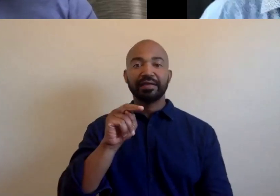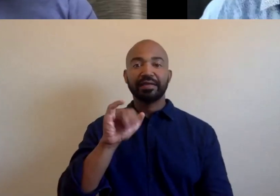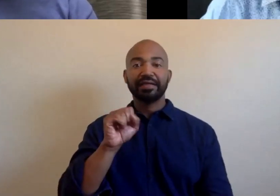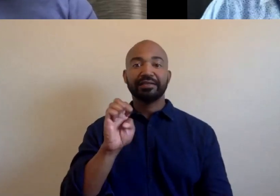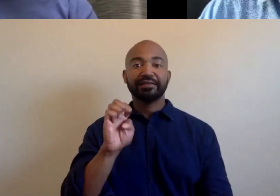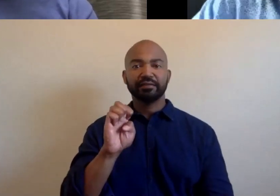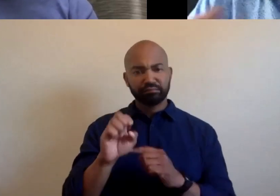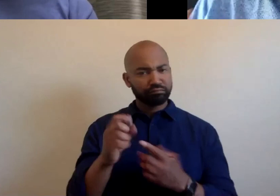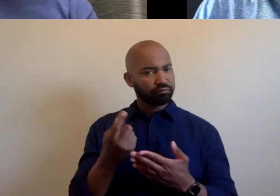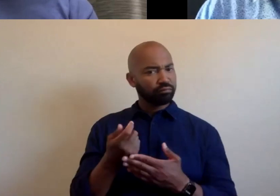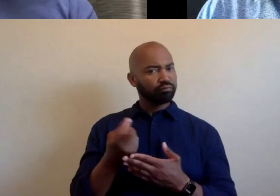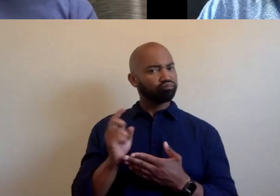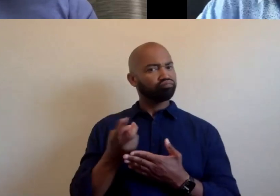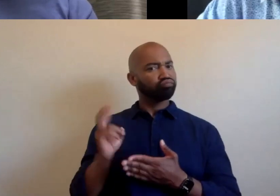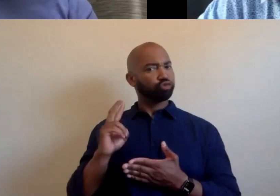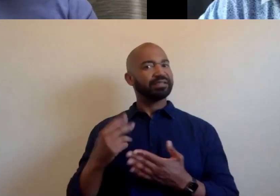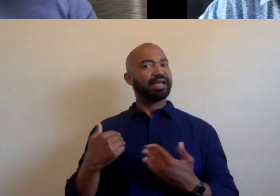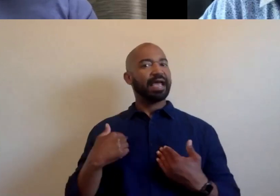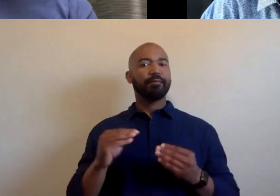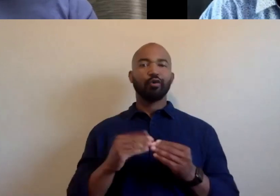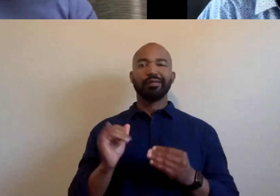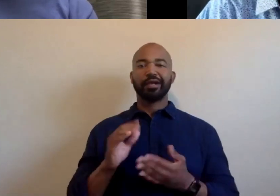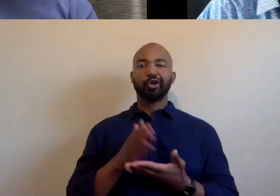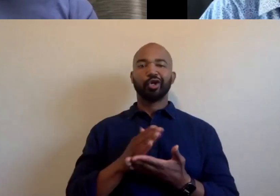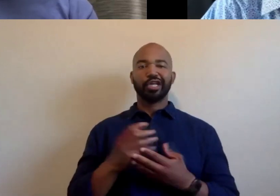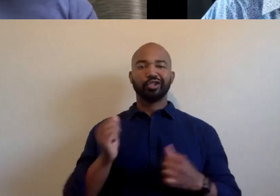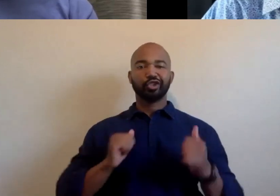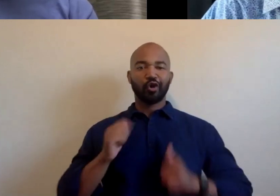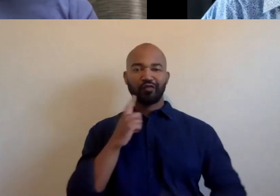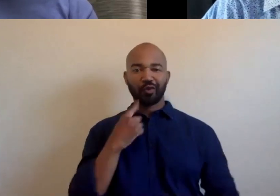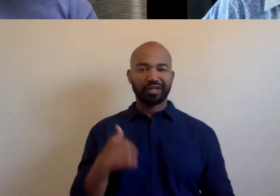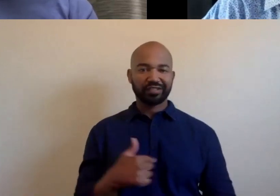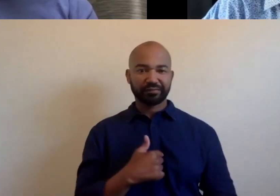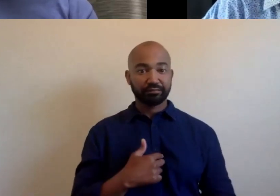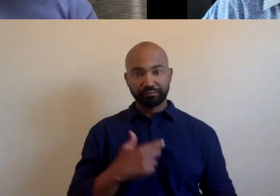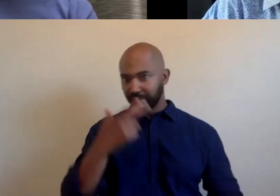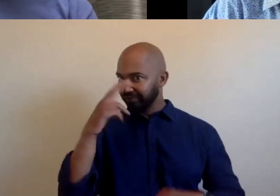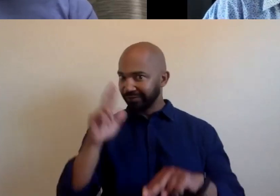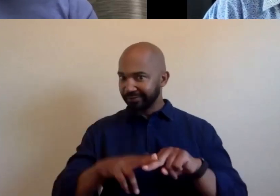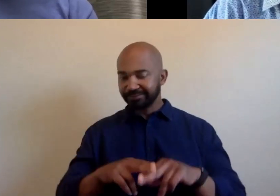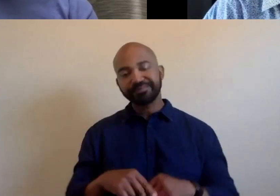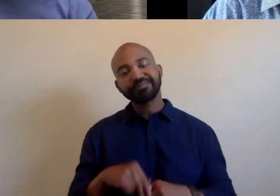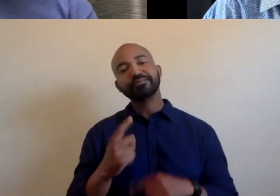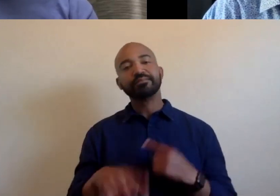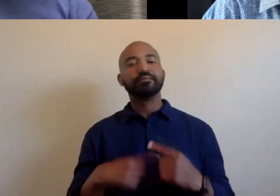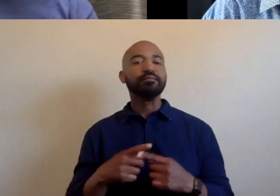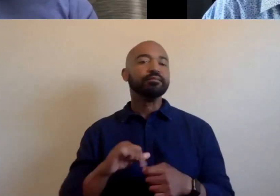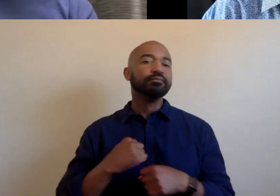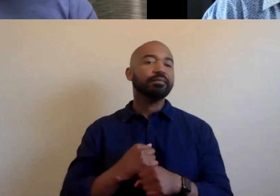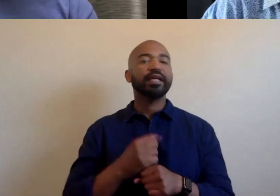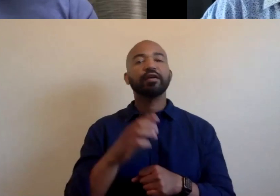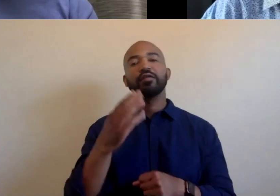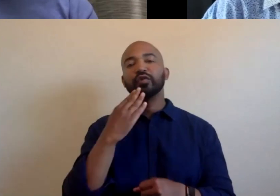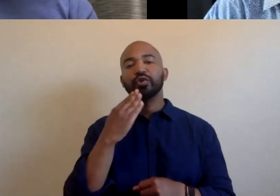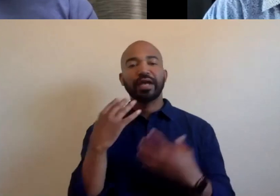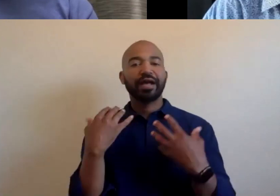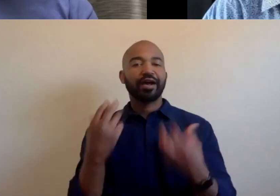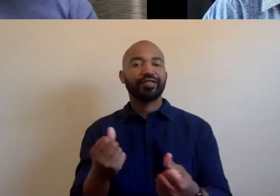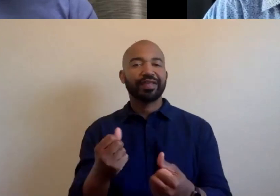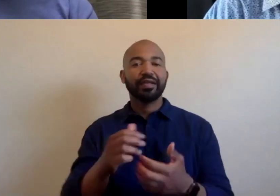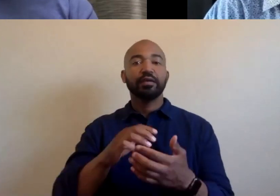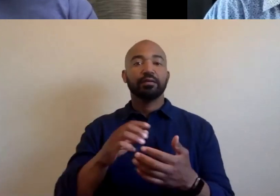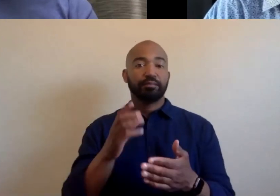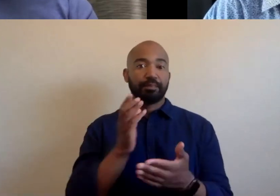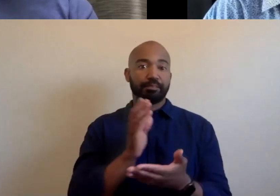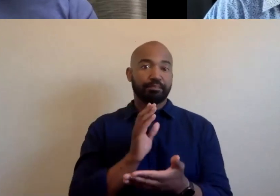a kind of a cooking show for us, and it was really fun. So it was about how to make your food healthier, as well as how to prepare food if you